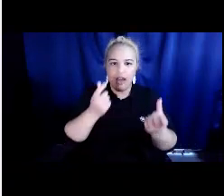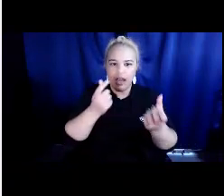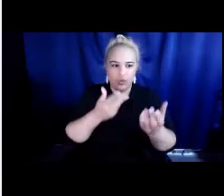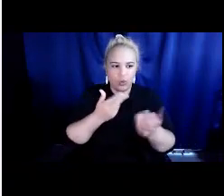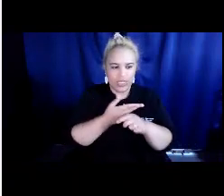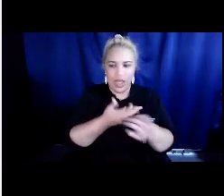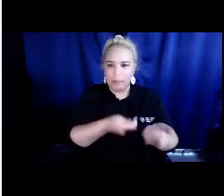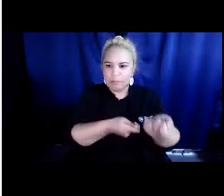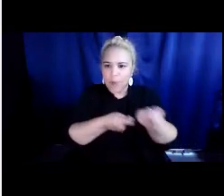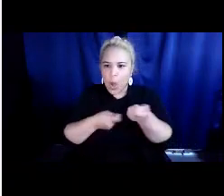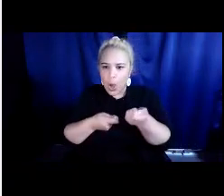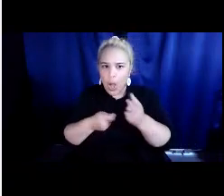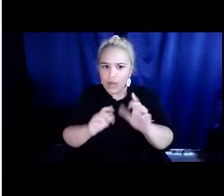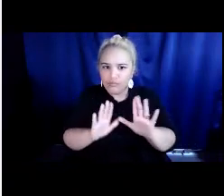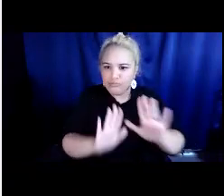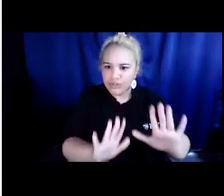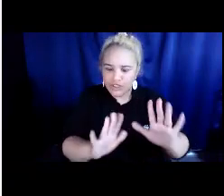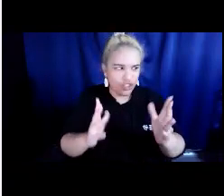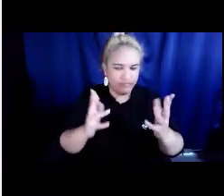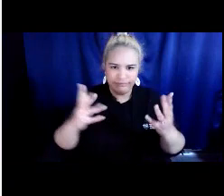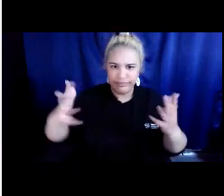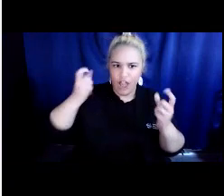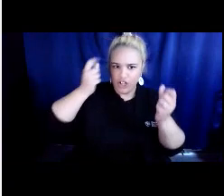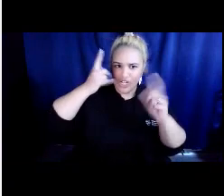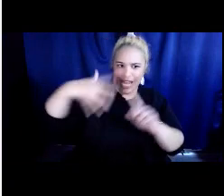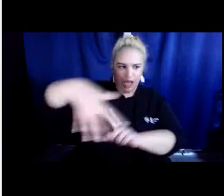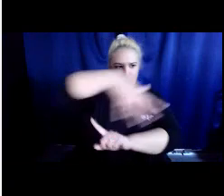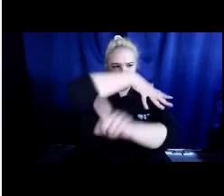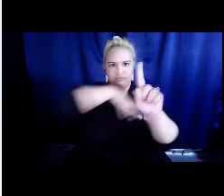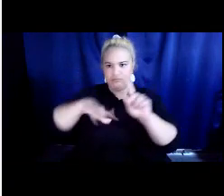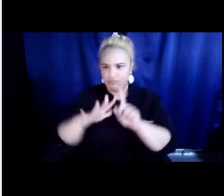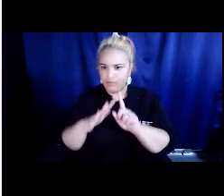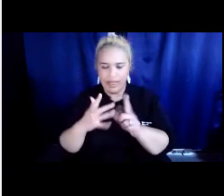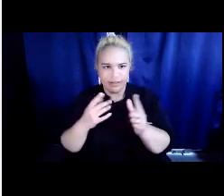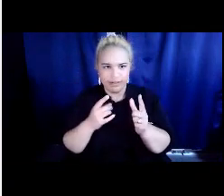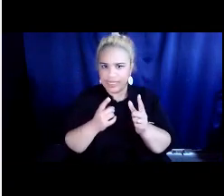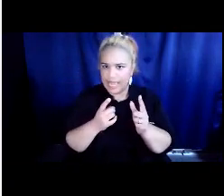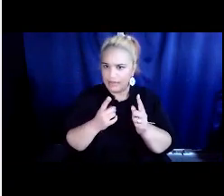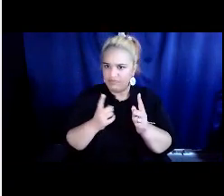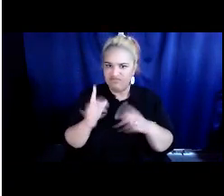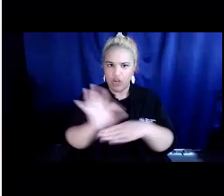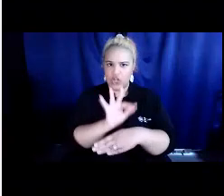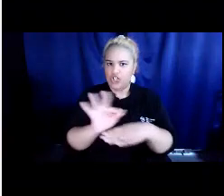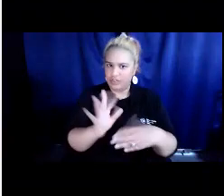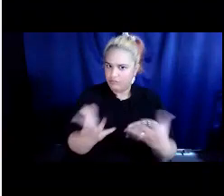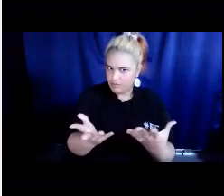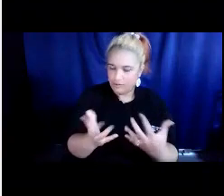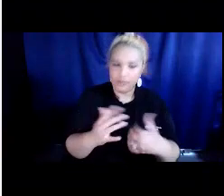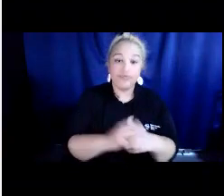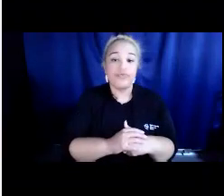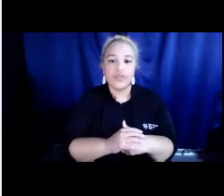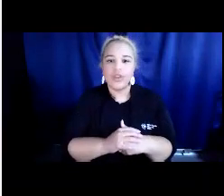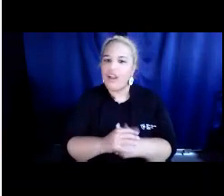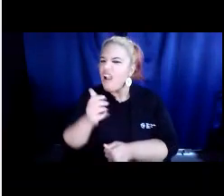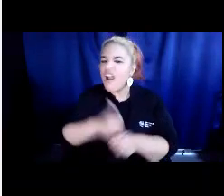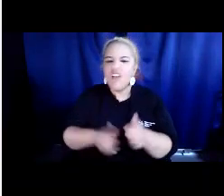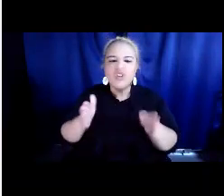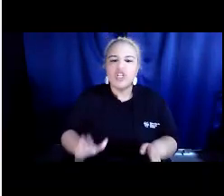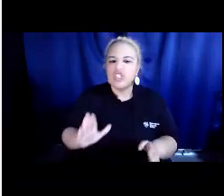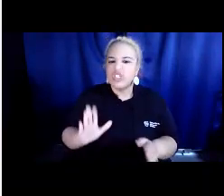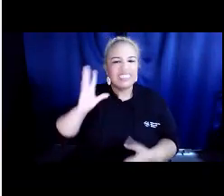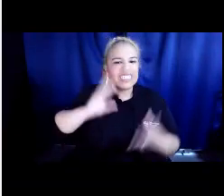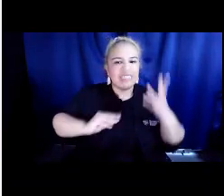Every person, situation, and environment is unique, which leads to different sensory experiences. So one person